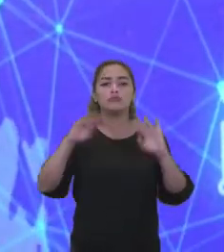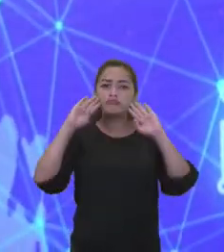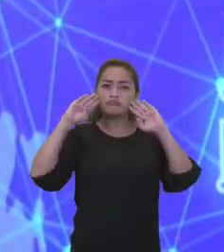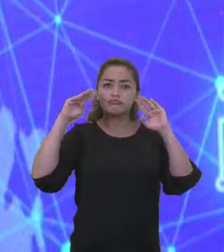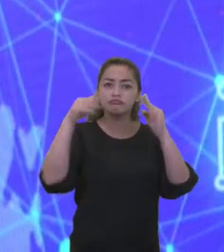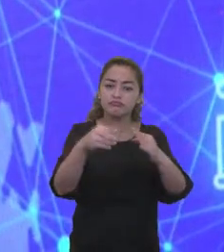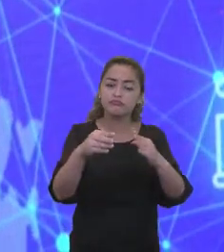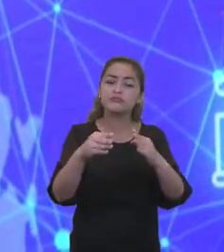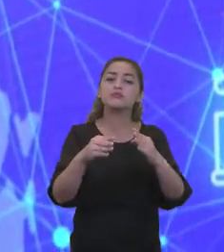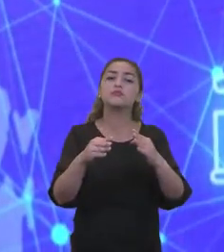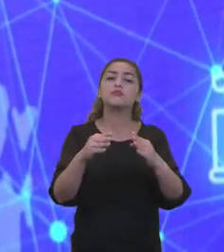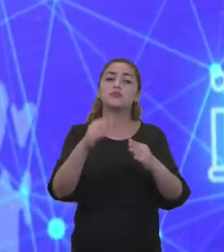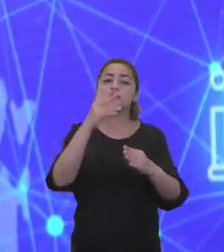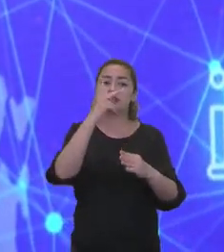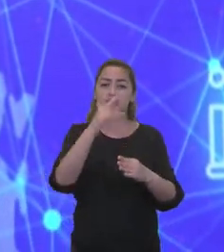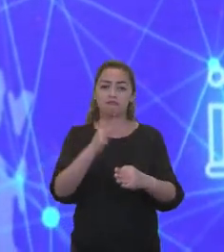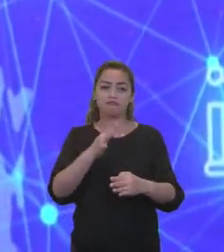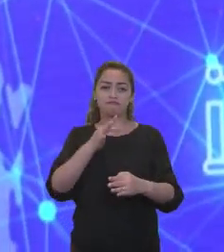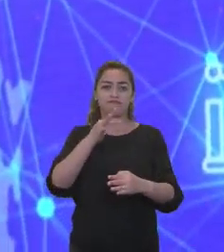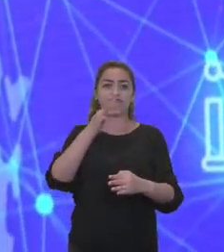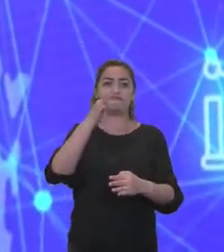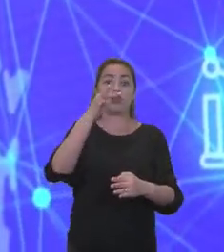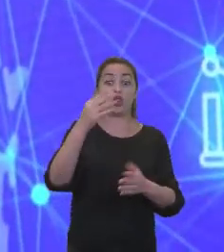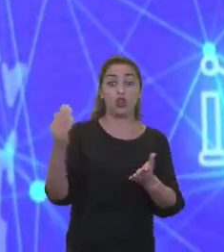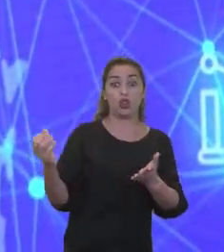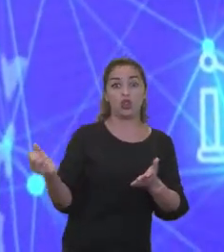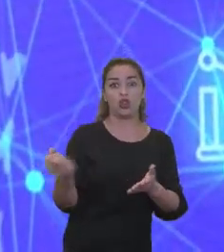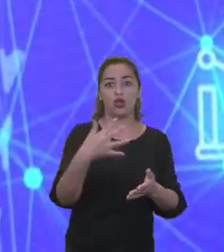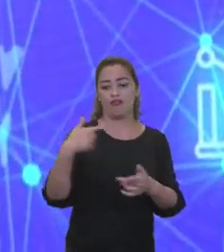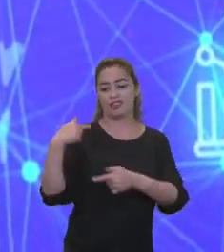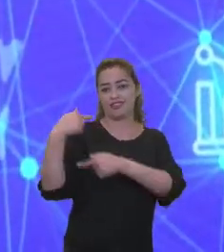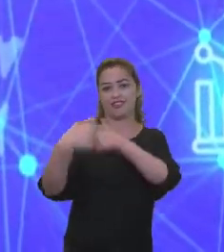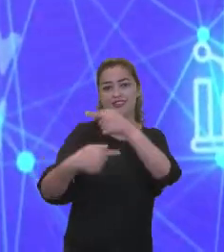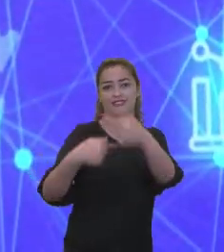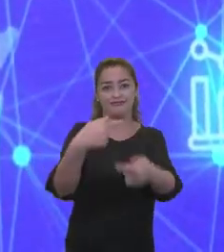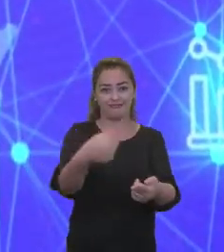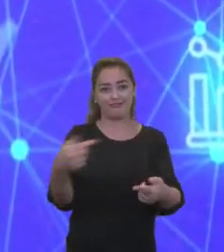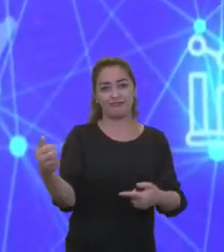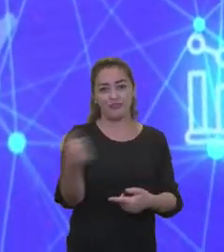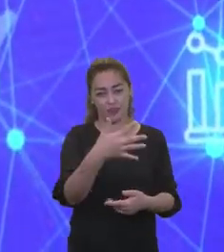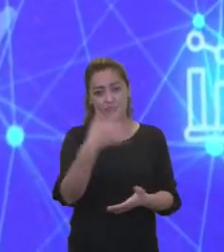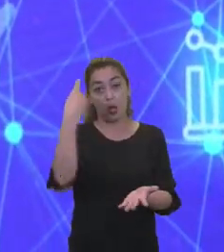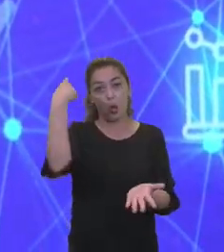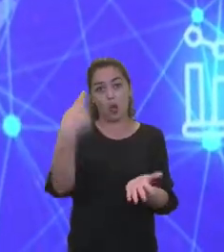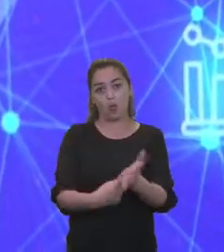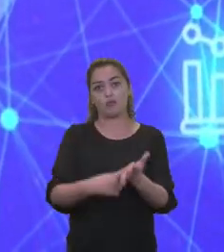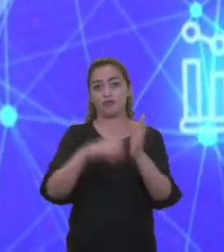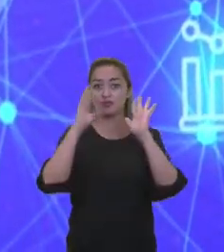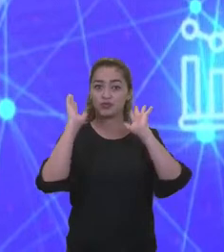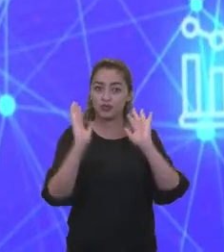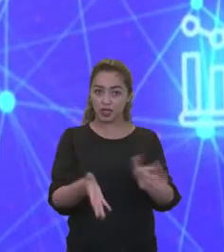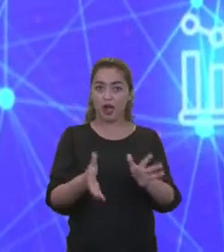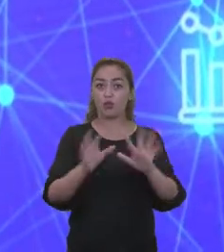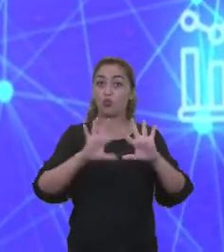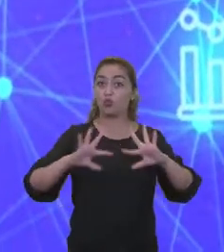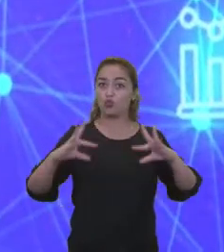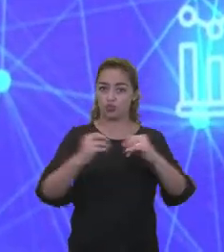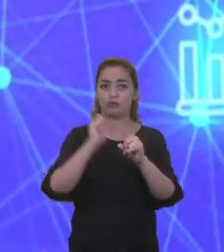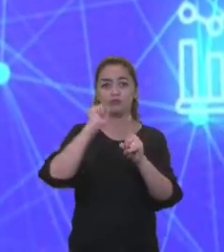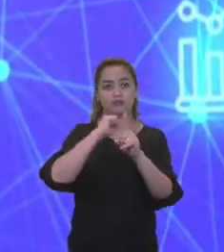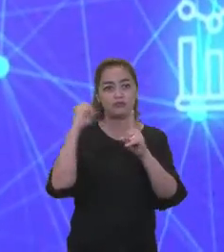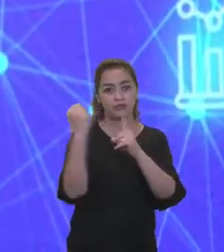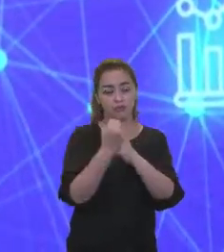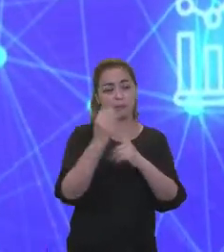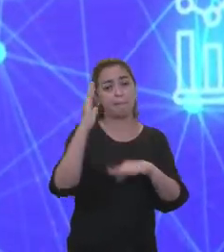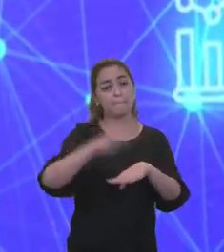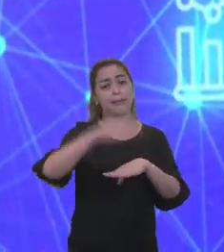strategic guidance towards the next generation team where the commitment with society is one of the